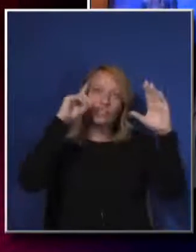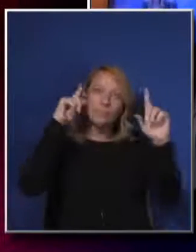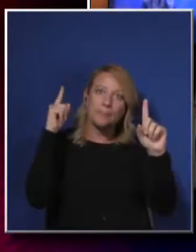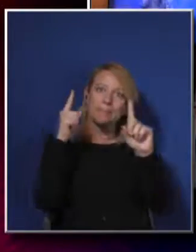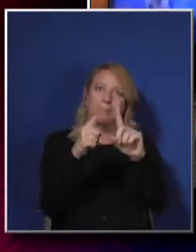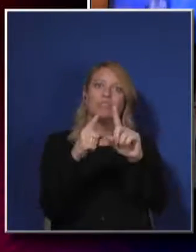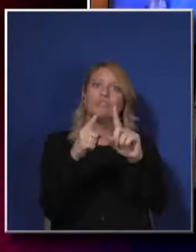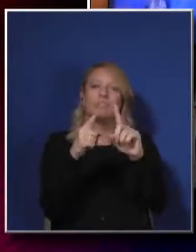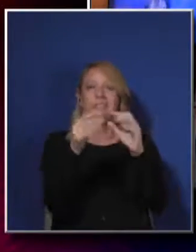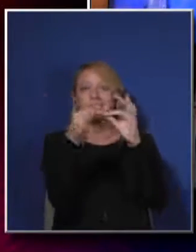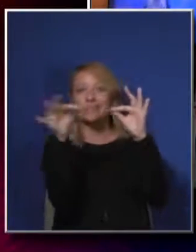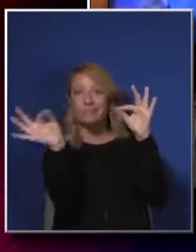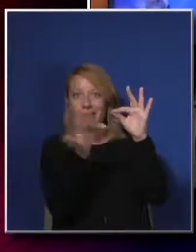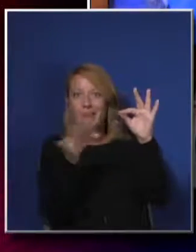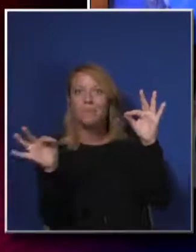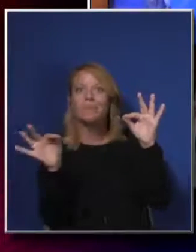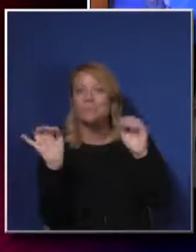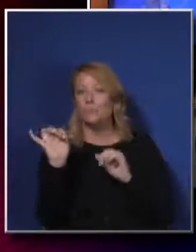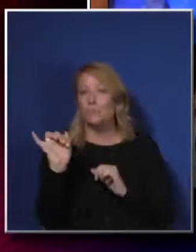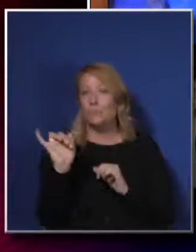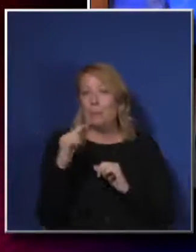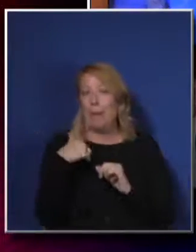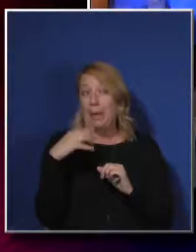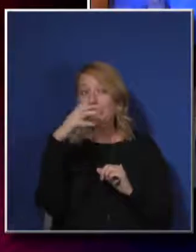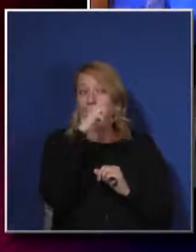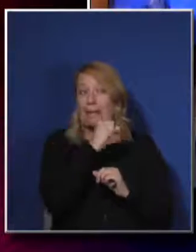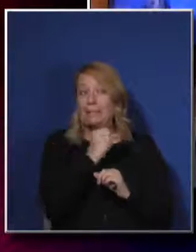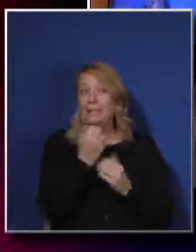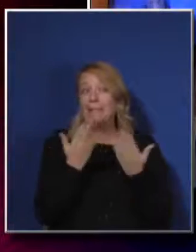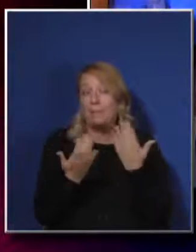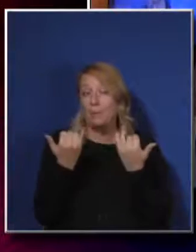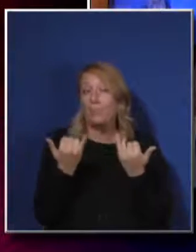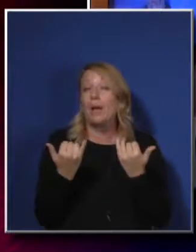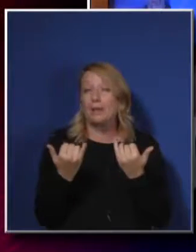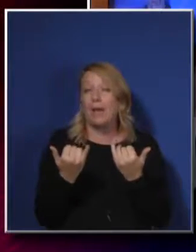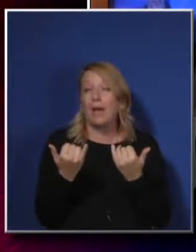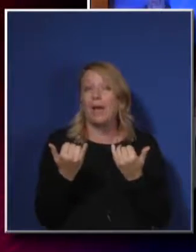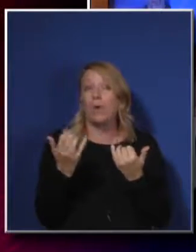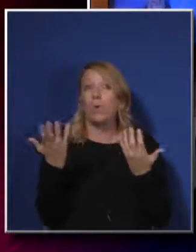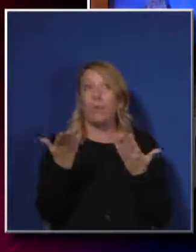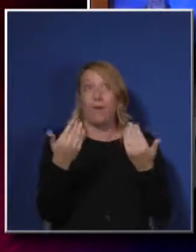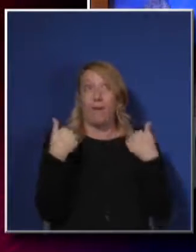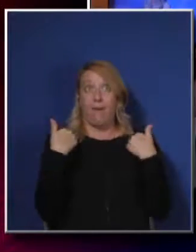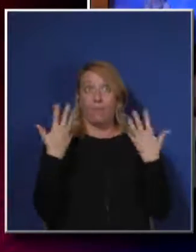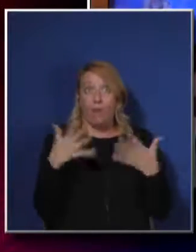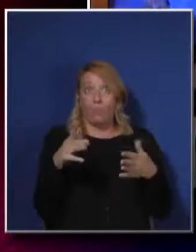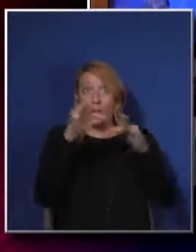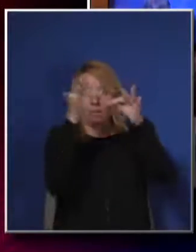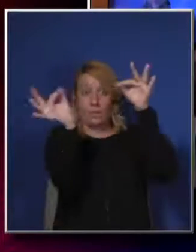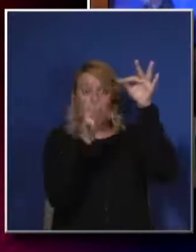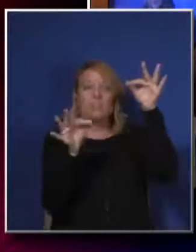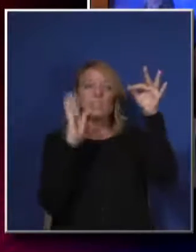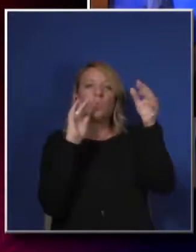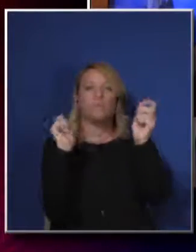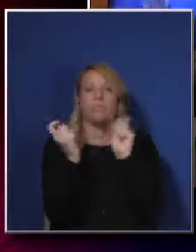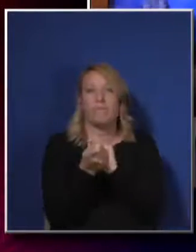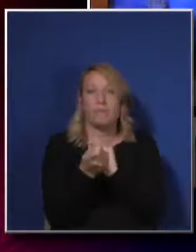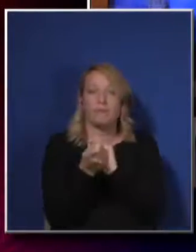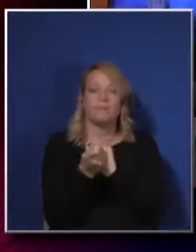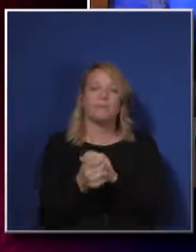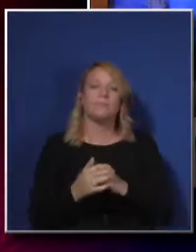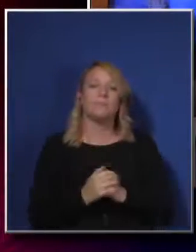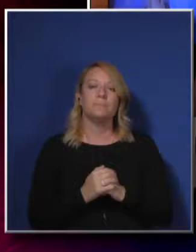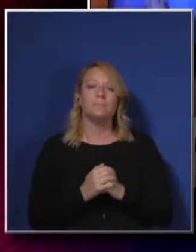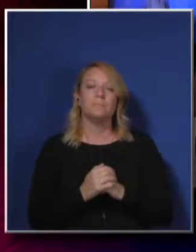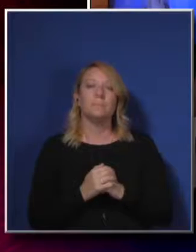guessing at this point in time, maybe we want to revise those. And then we can have a discussion about